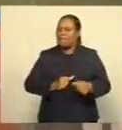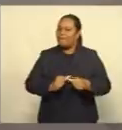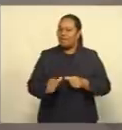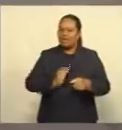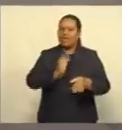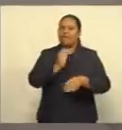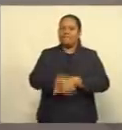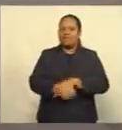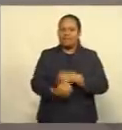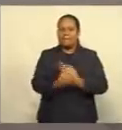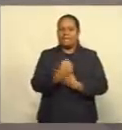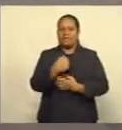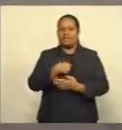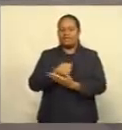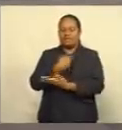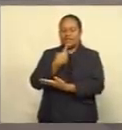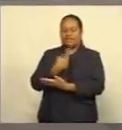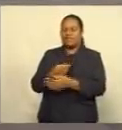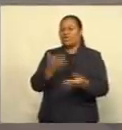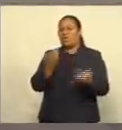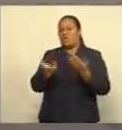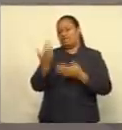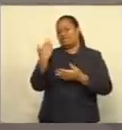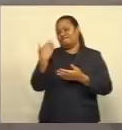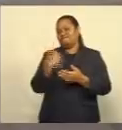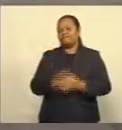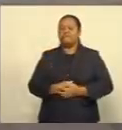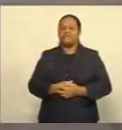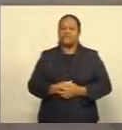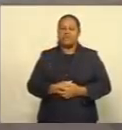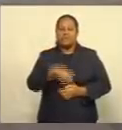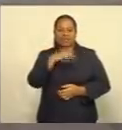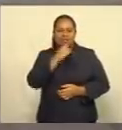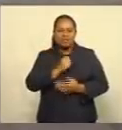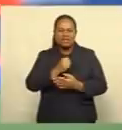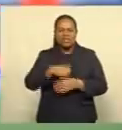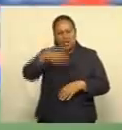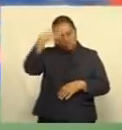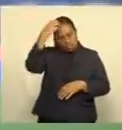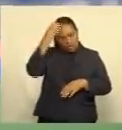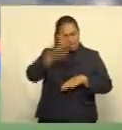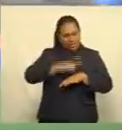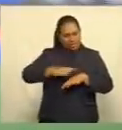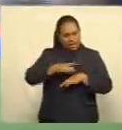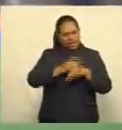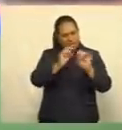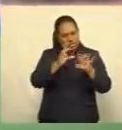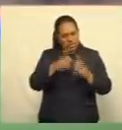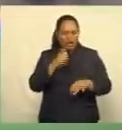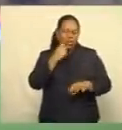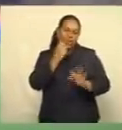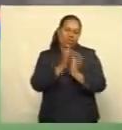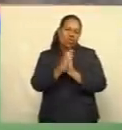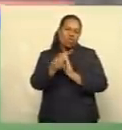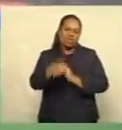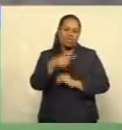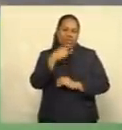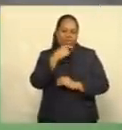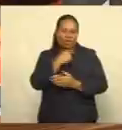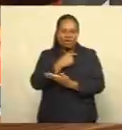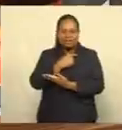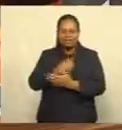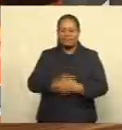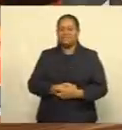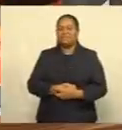the other previous athletes. Curran is preparing for the Queensland athletic season when the borders open. Aquila Dama, FBC